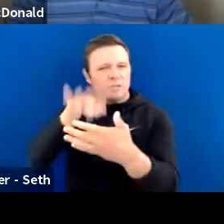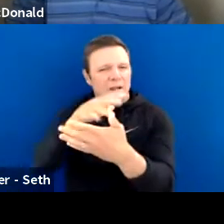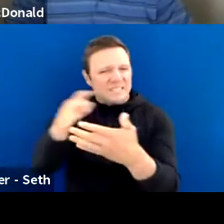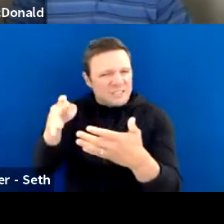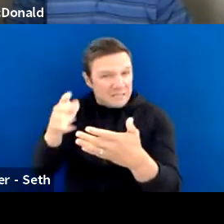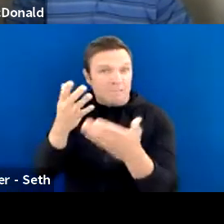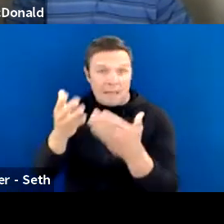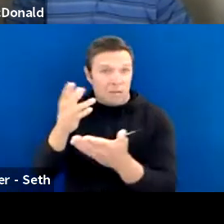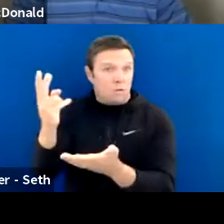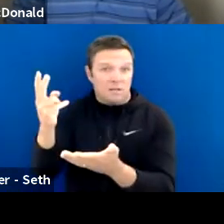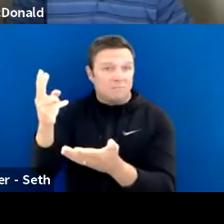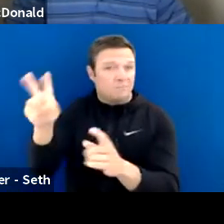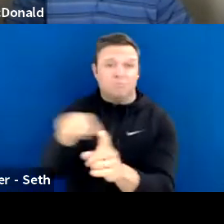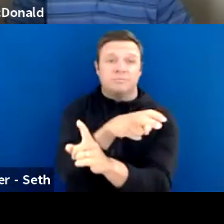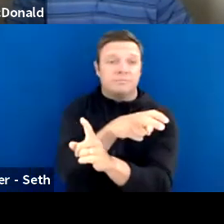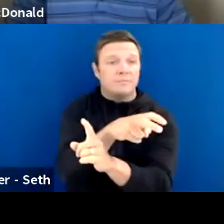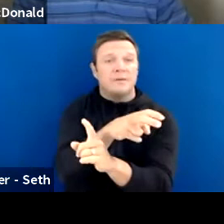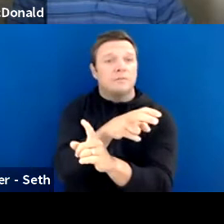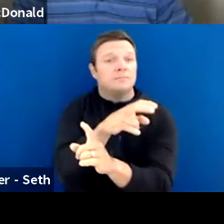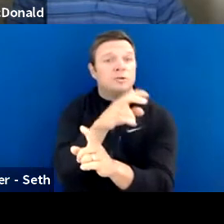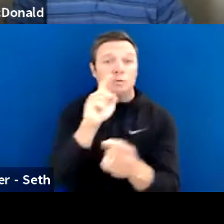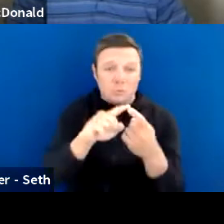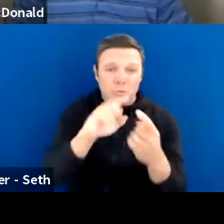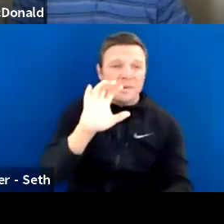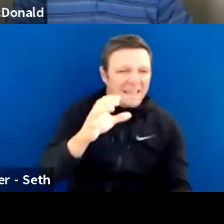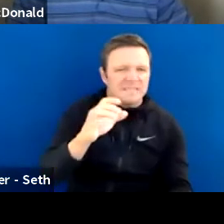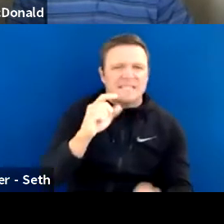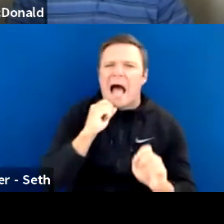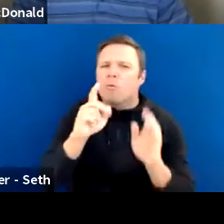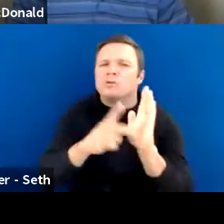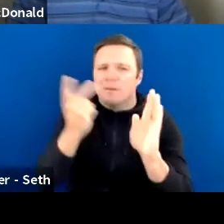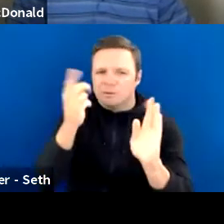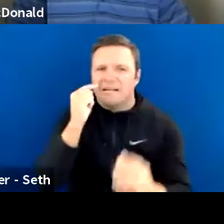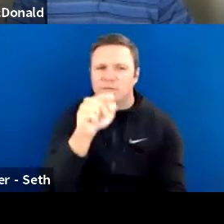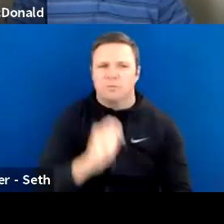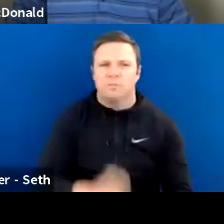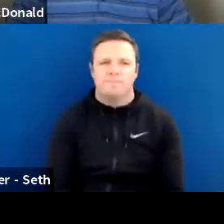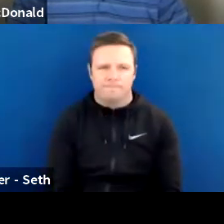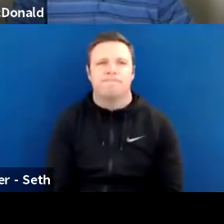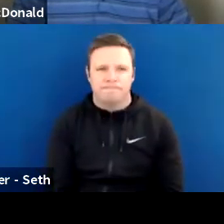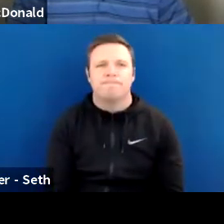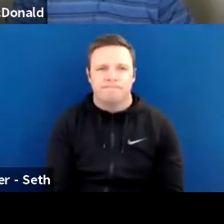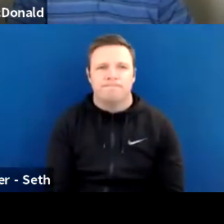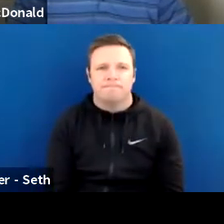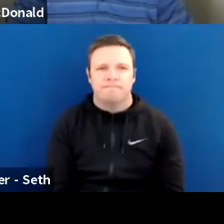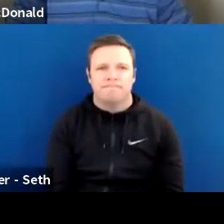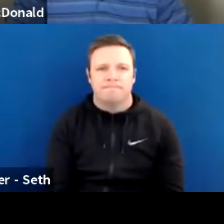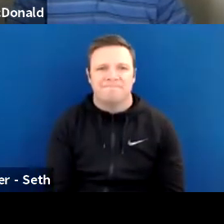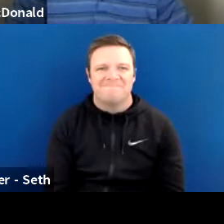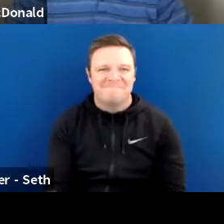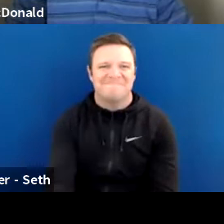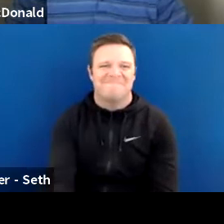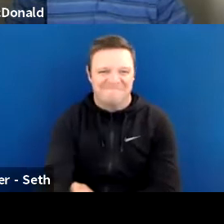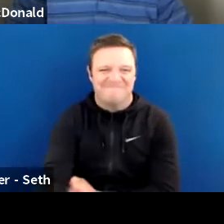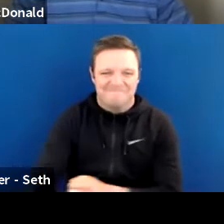be imported into attendance. So I'll double check on that though. Yeah, it's a really